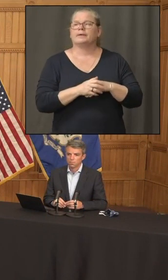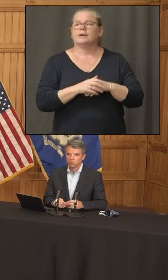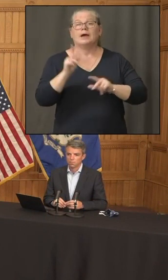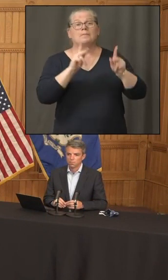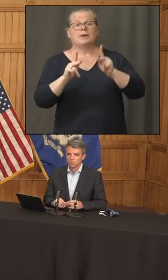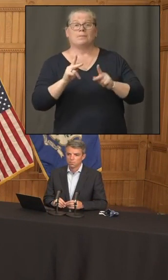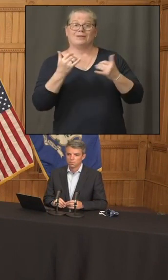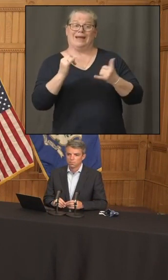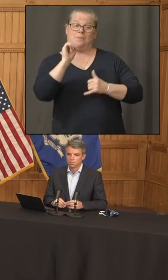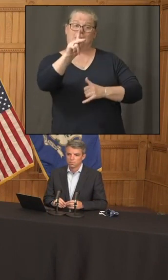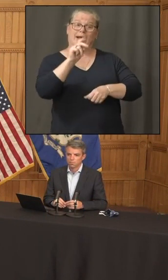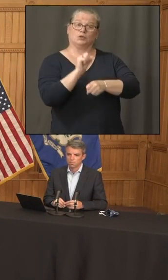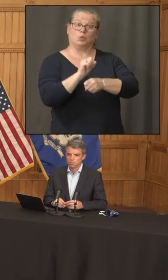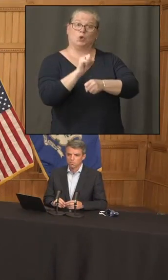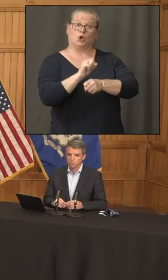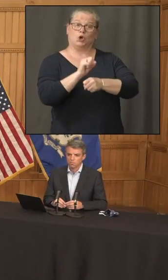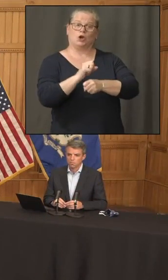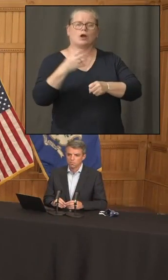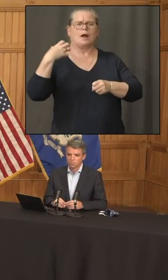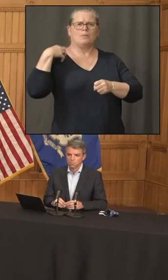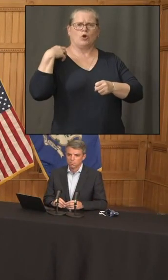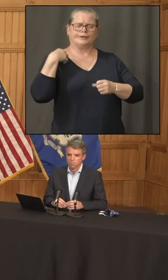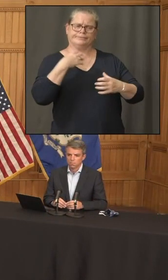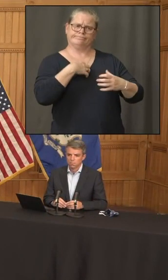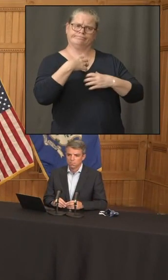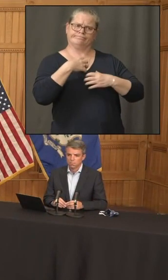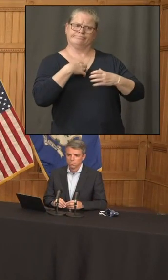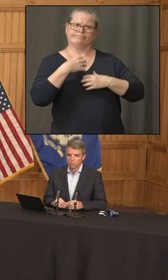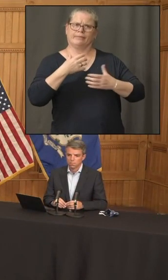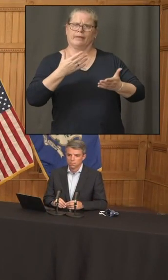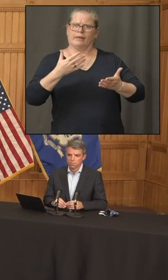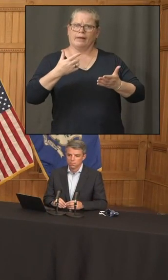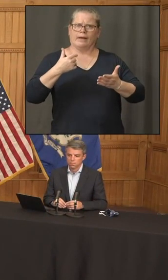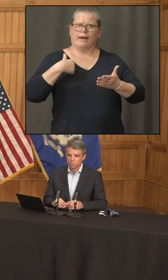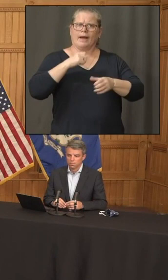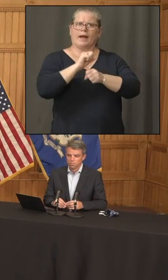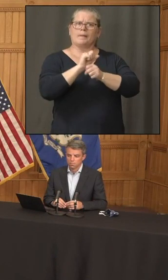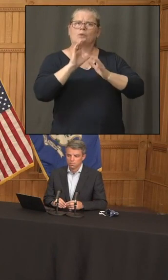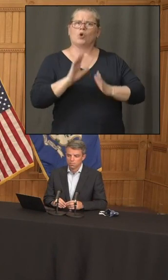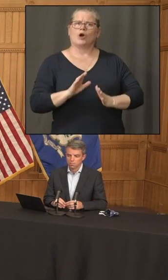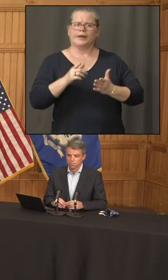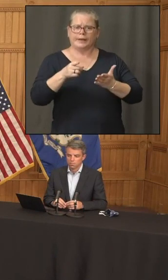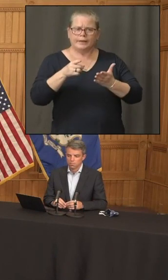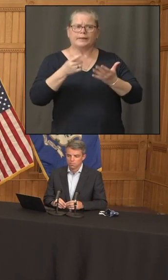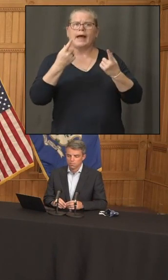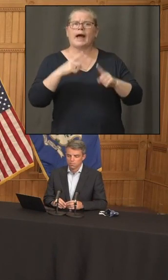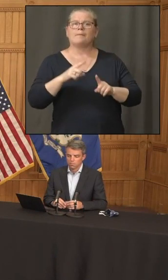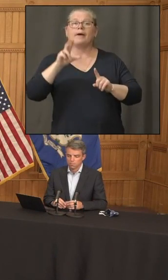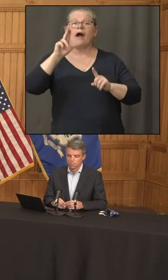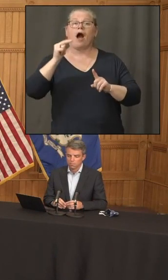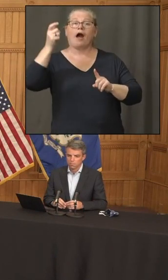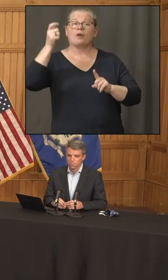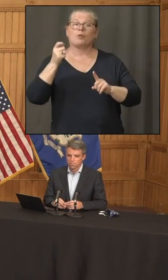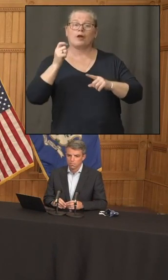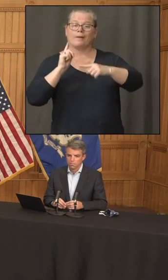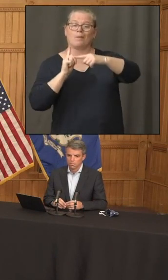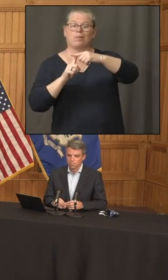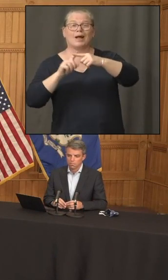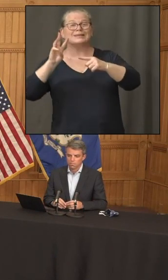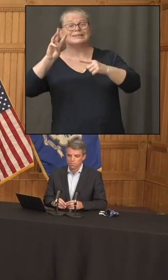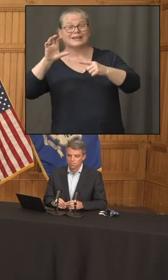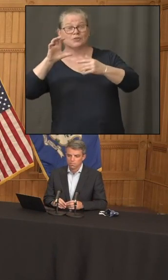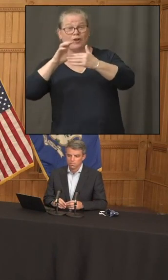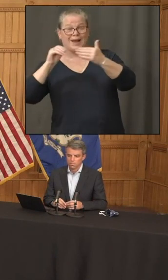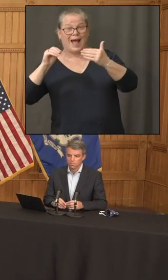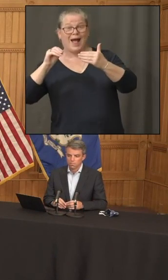they can make more on unemployment with the $600 federal addition to that than I would going back to work. So they're